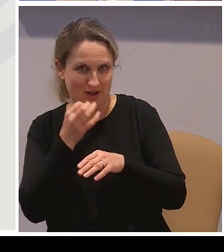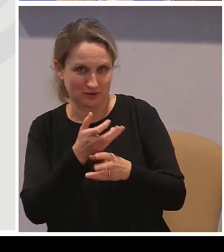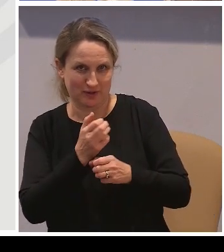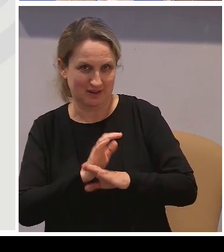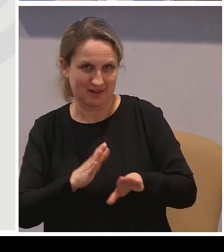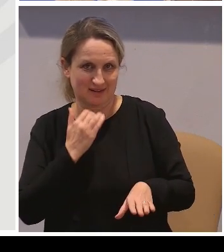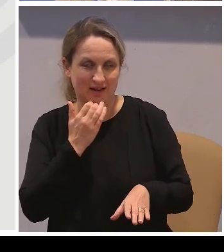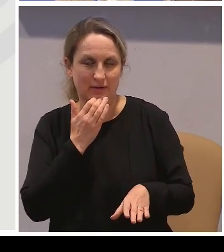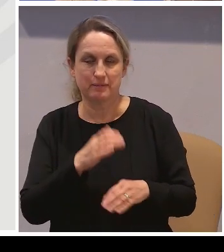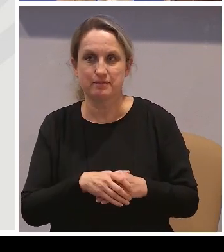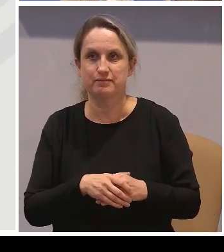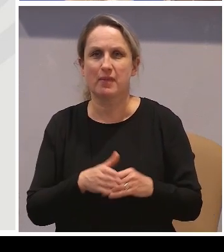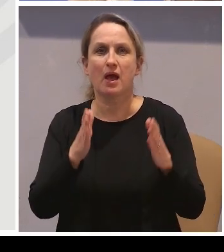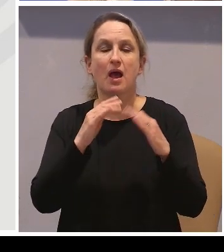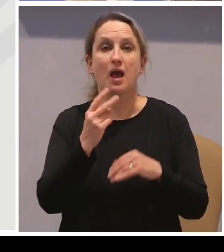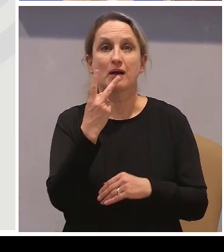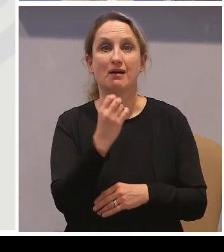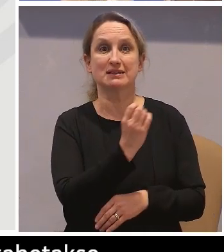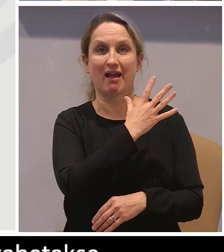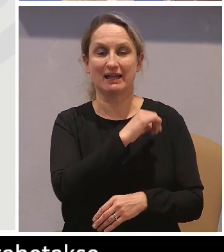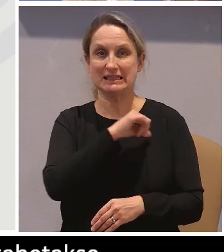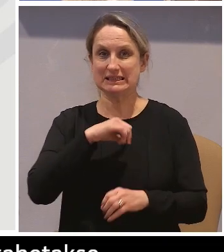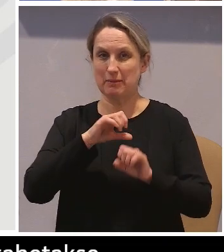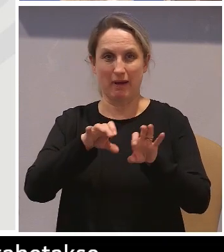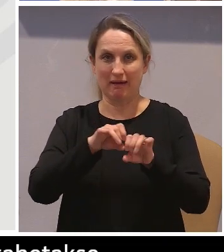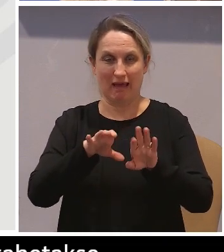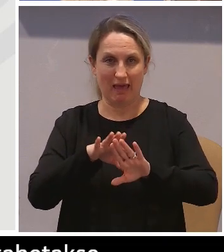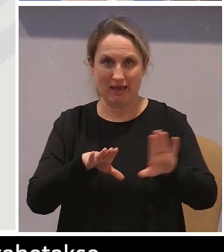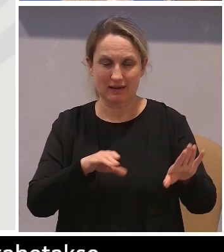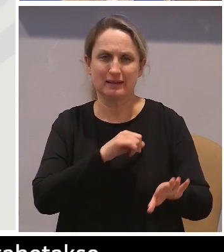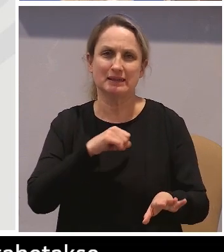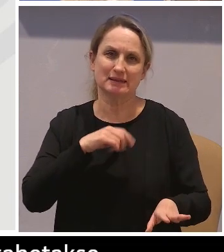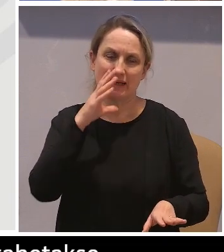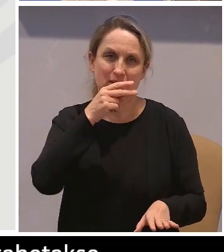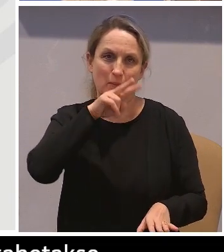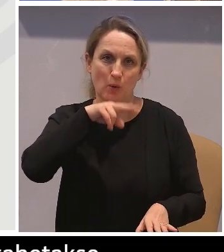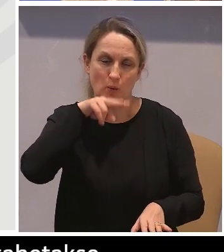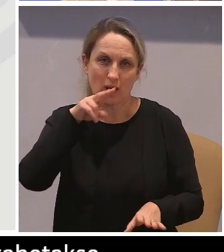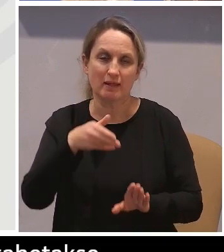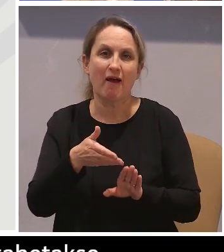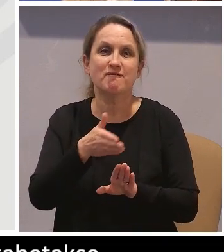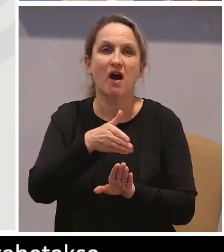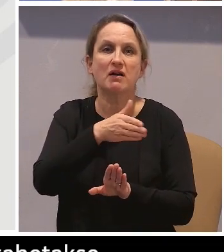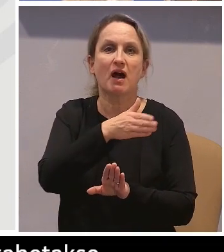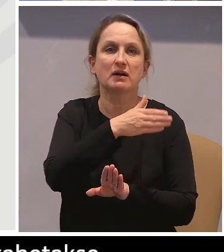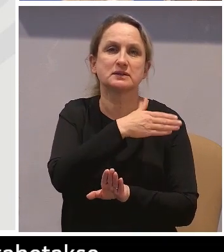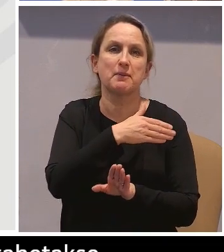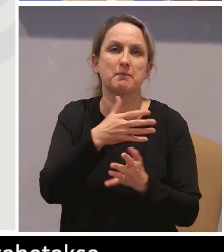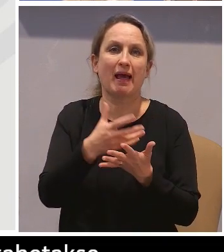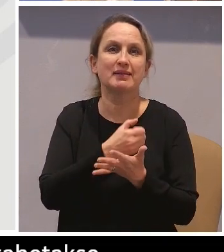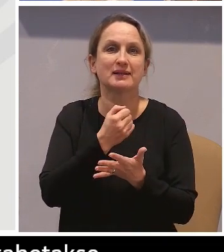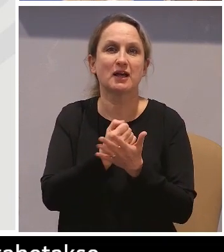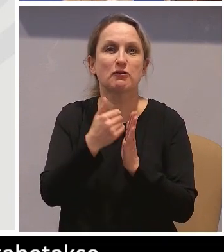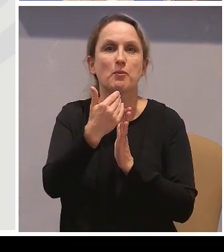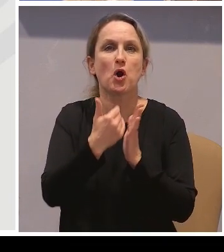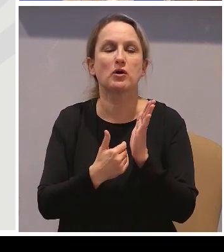ma ei räägi, responsibility. aga mis räägivad These are iseenda two slides eest, that I räägivad won't nüüd talk need about, varased but they are quite kättesaadavused programmid natuke self-explanatory. lahti. Ehk